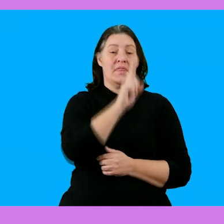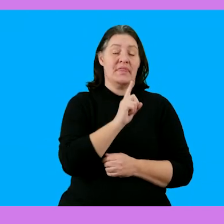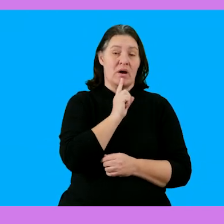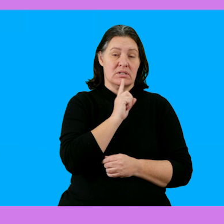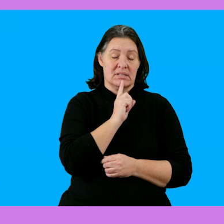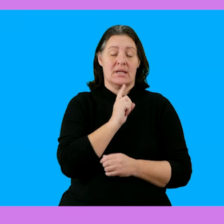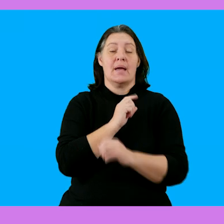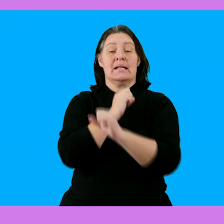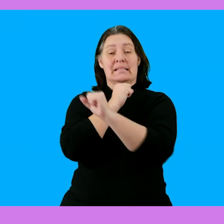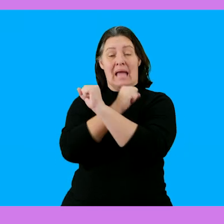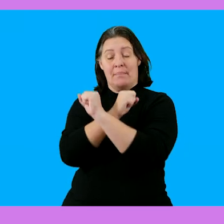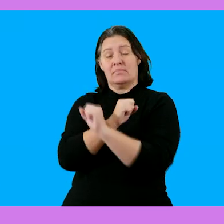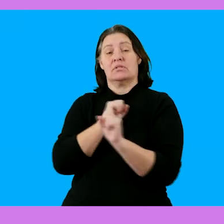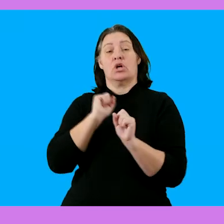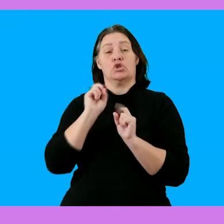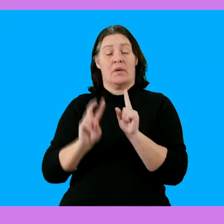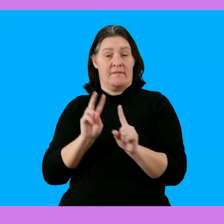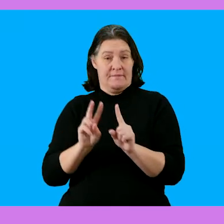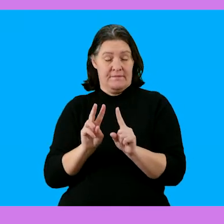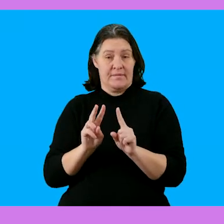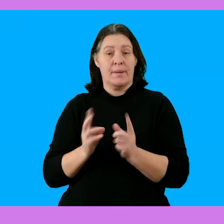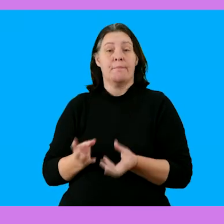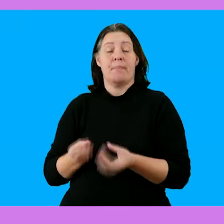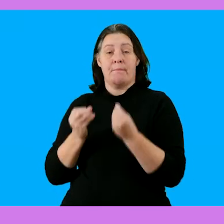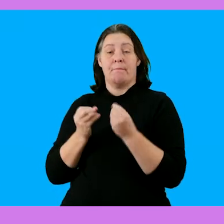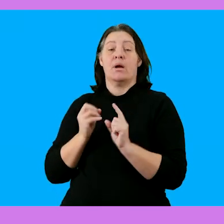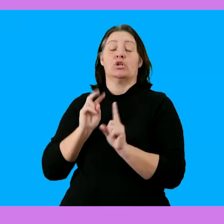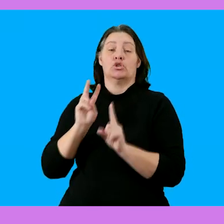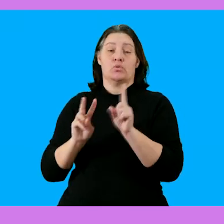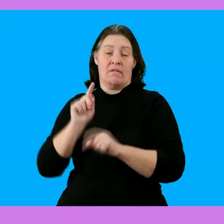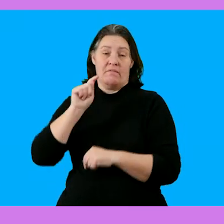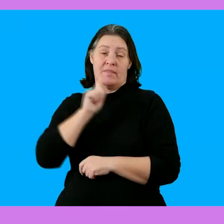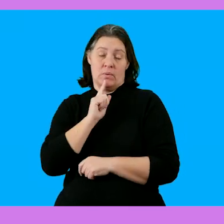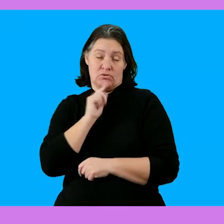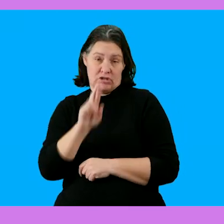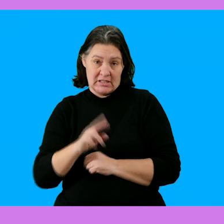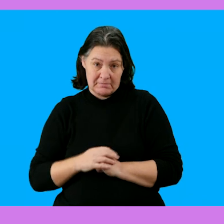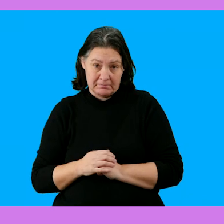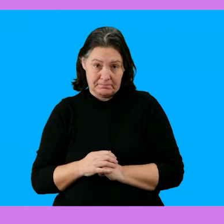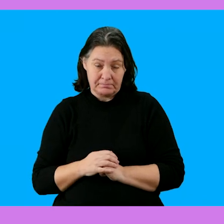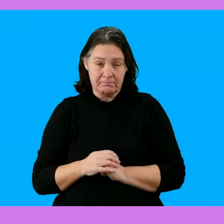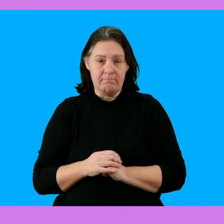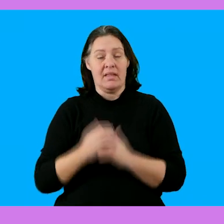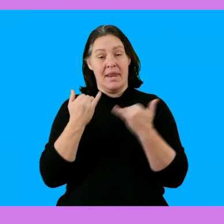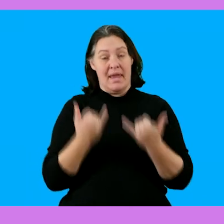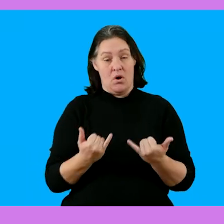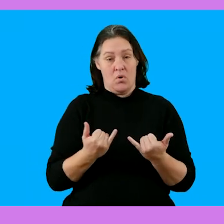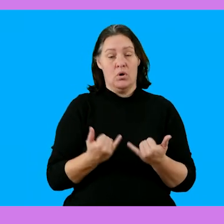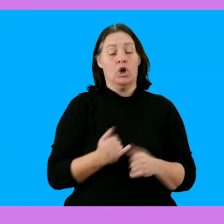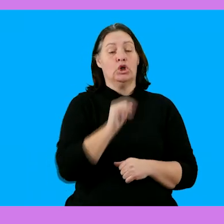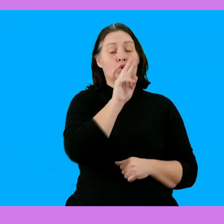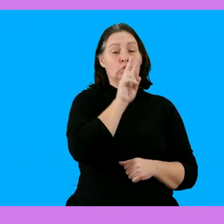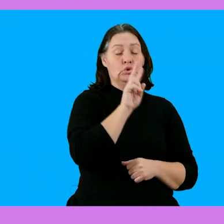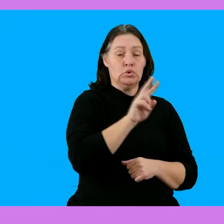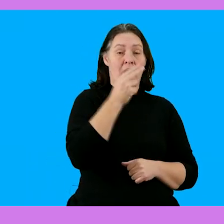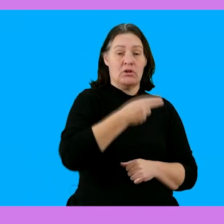take my 1,000 rand, multiply that by 12, and that will give us 12,000 rand. So now I'll take